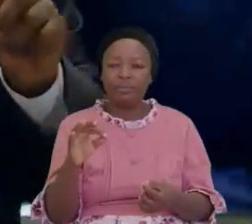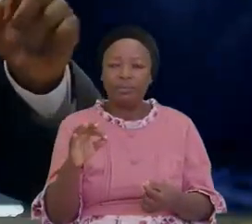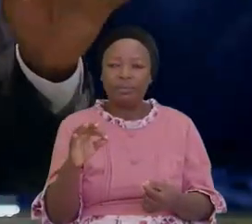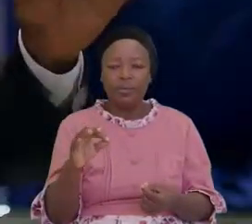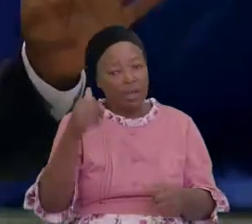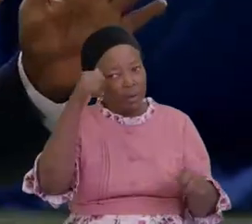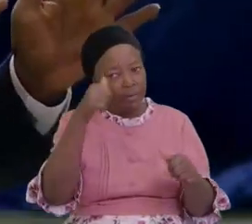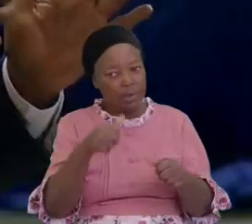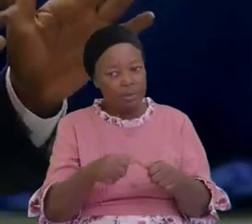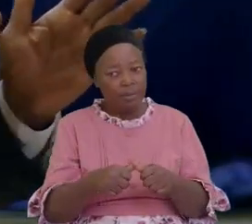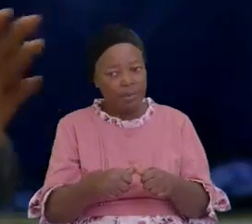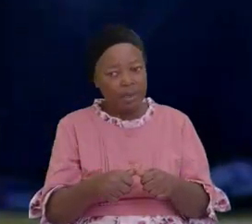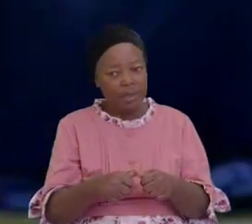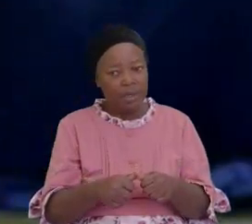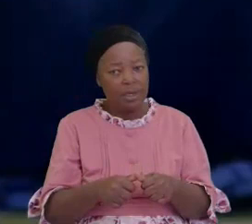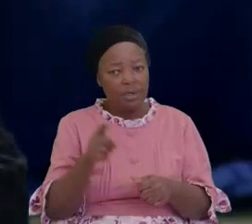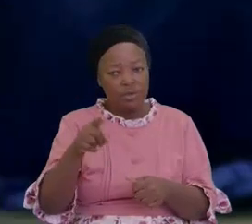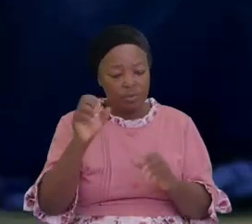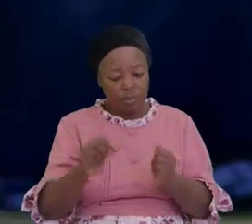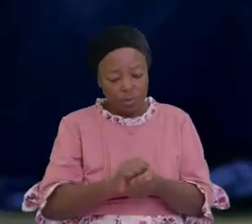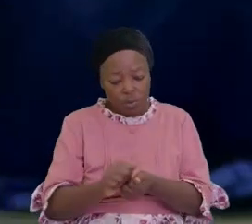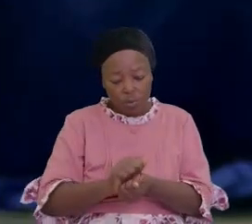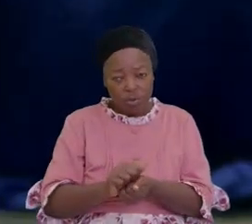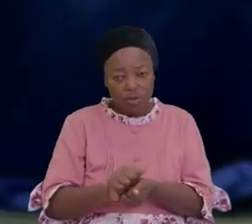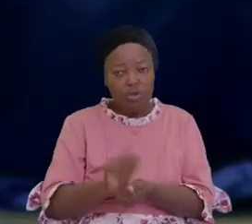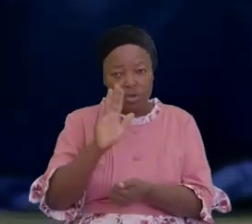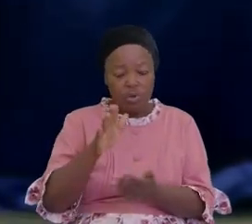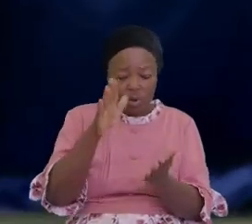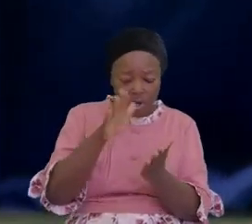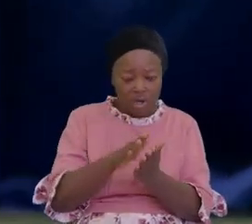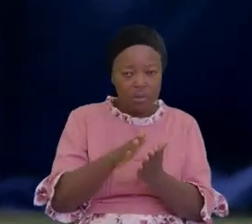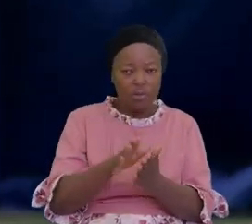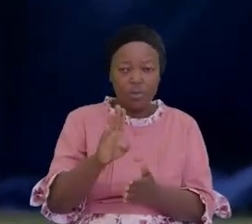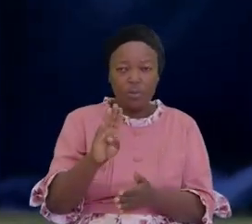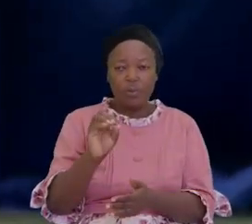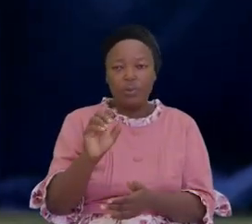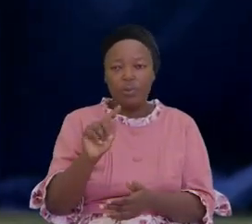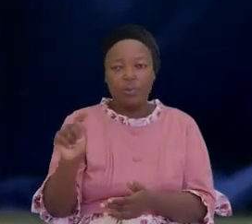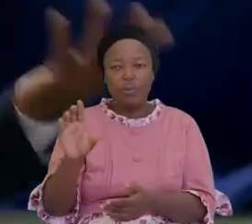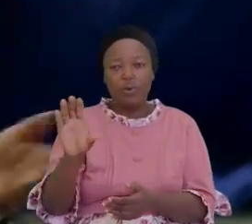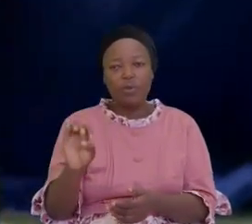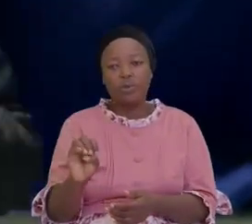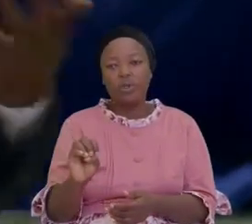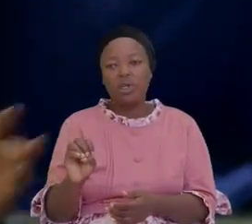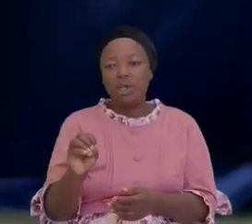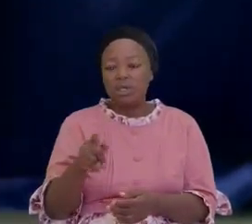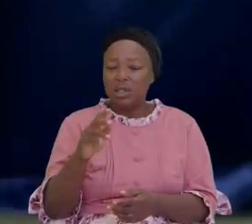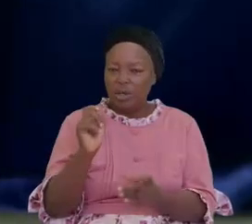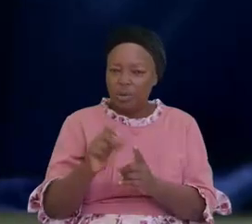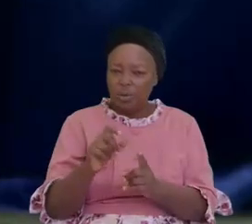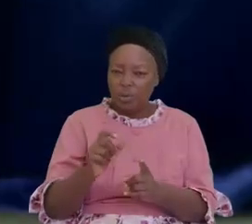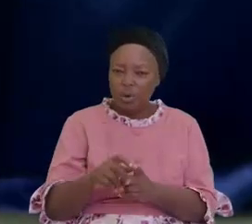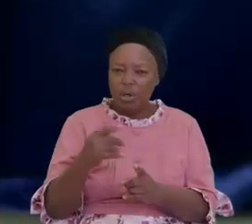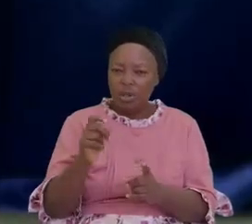Remember, you must wash your little bottle and cleanse your little bottle. The words, you have